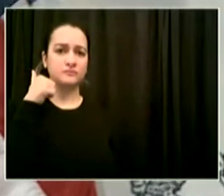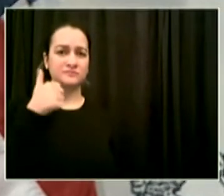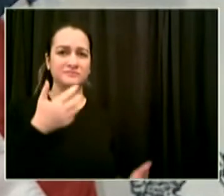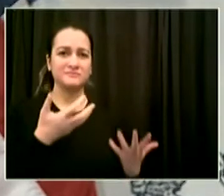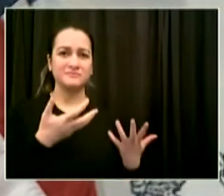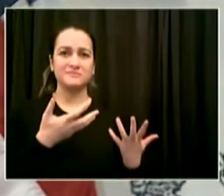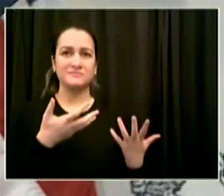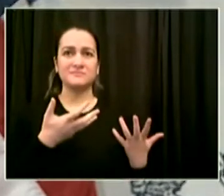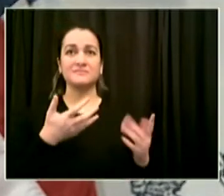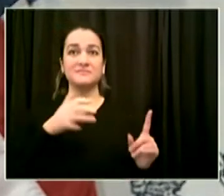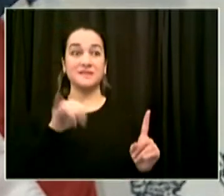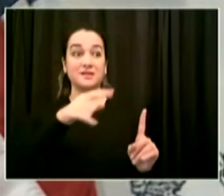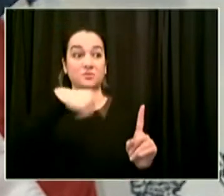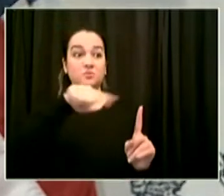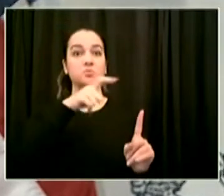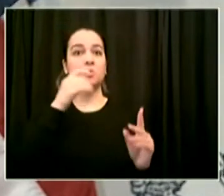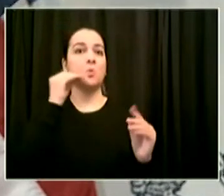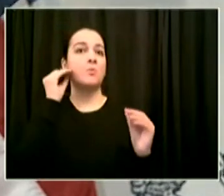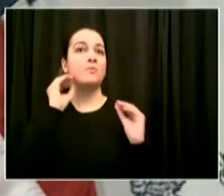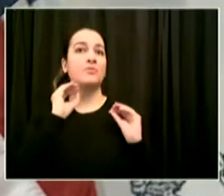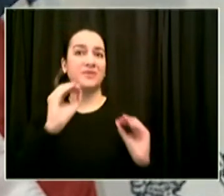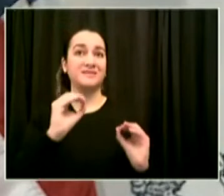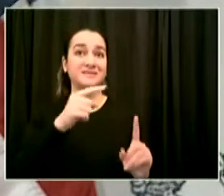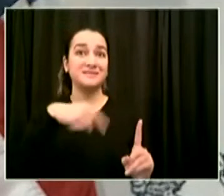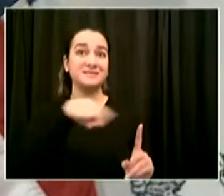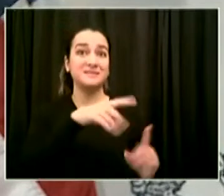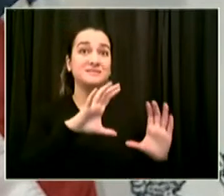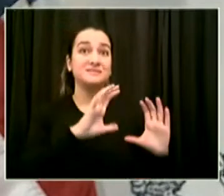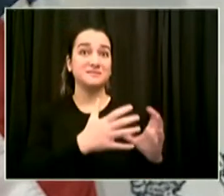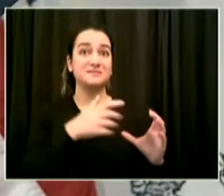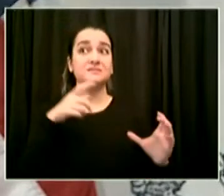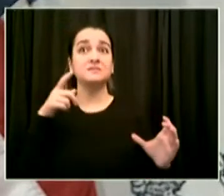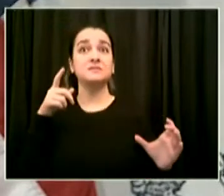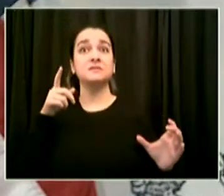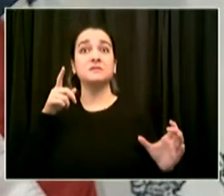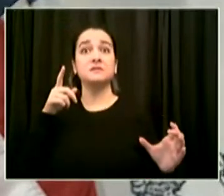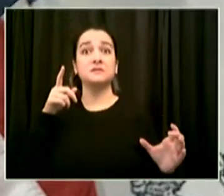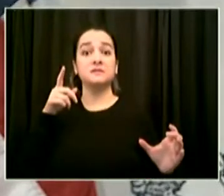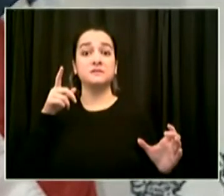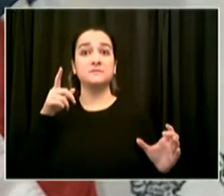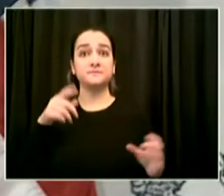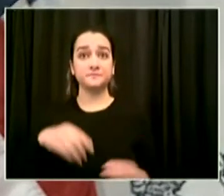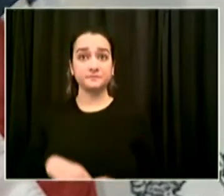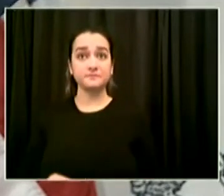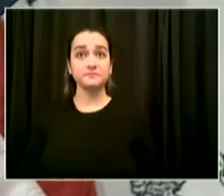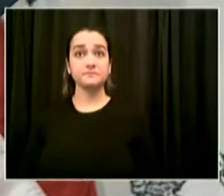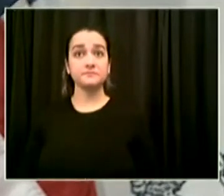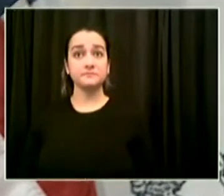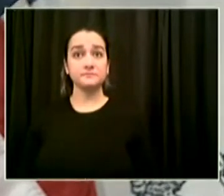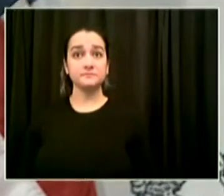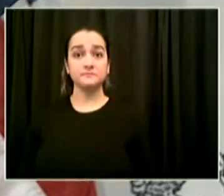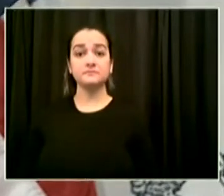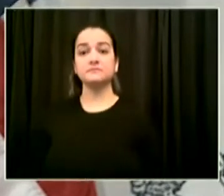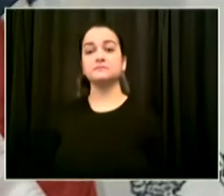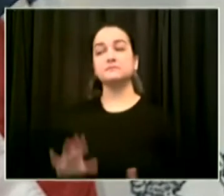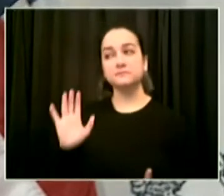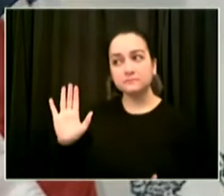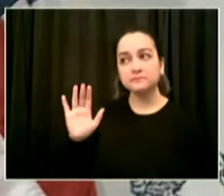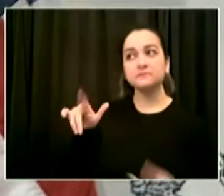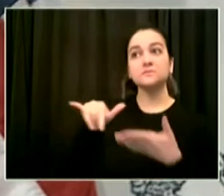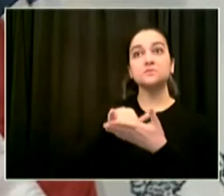to follow through on the state level with the housing stability plan that's been before the legislature several years,